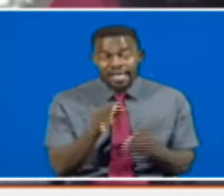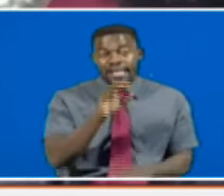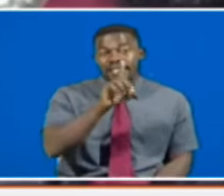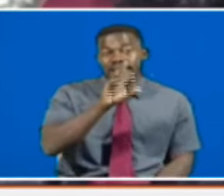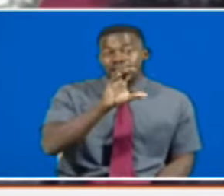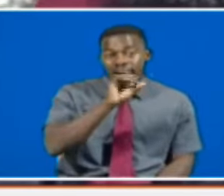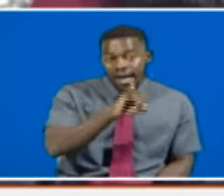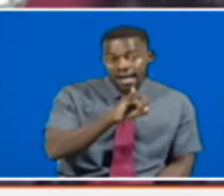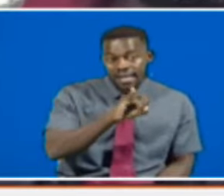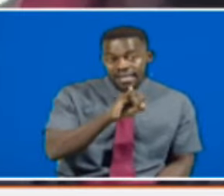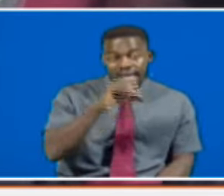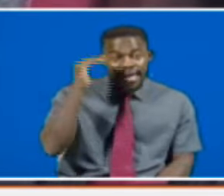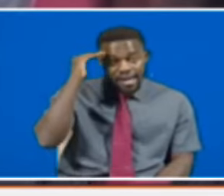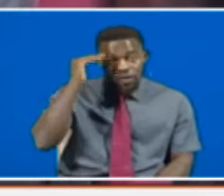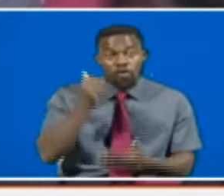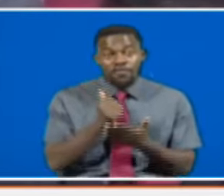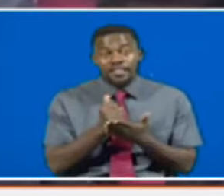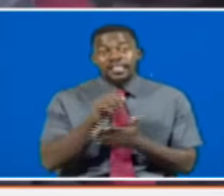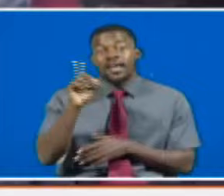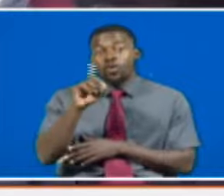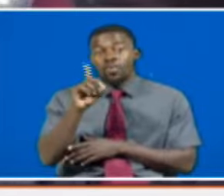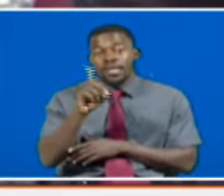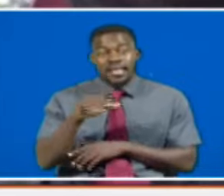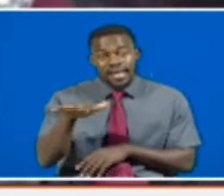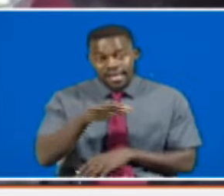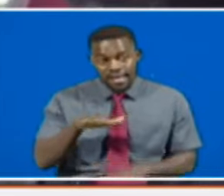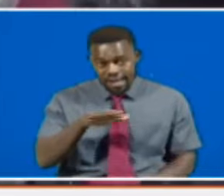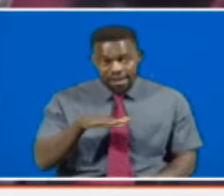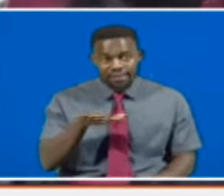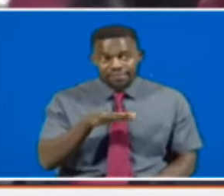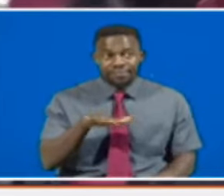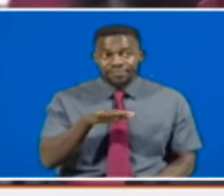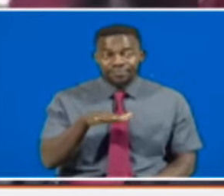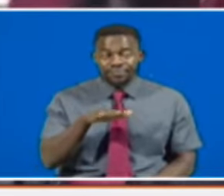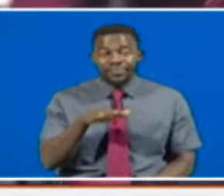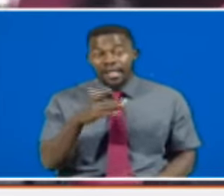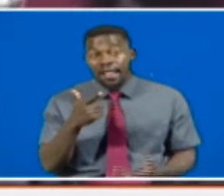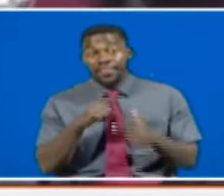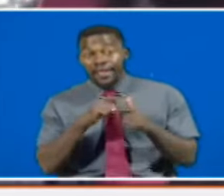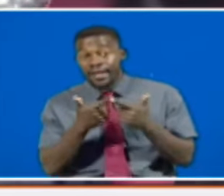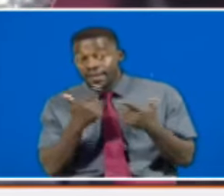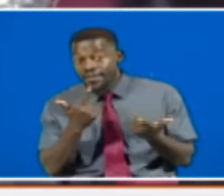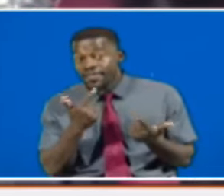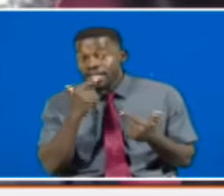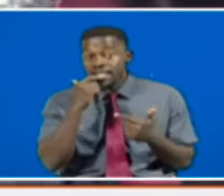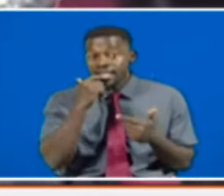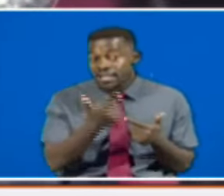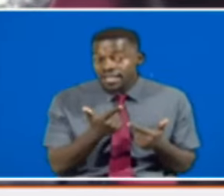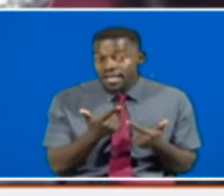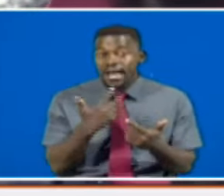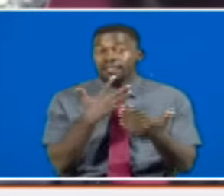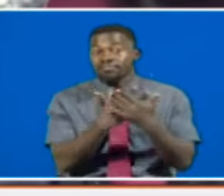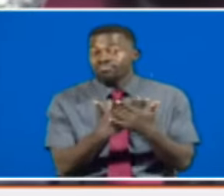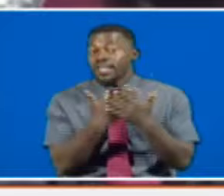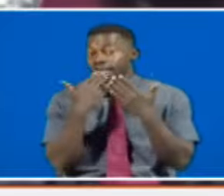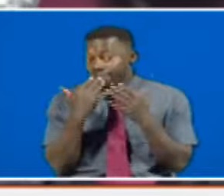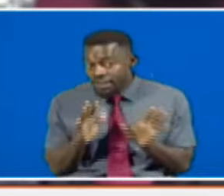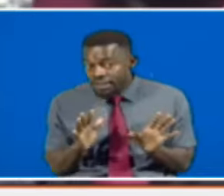DCI headquarters in Nairobi area. He was told that he has been arrested. He was